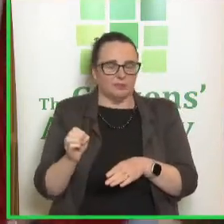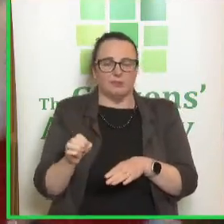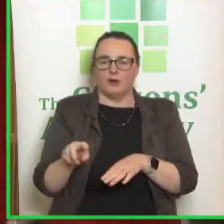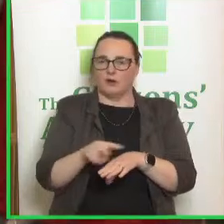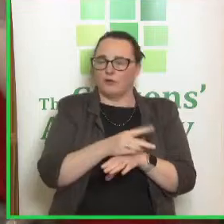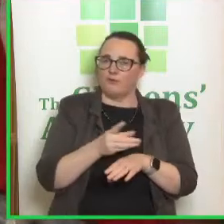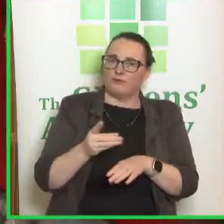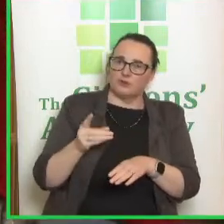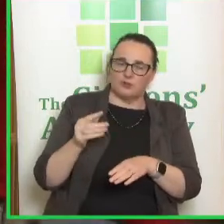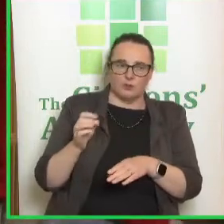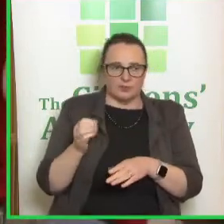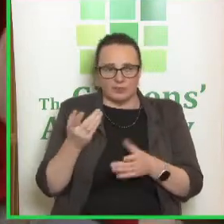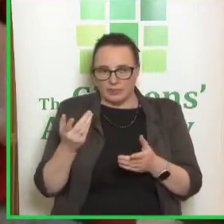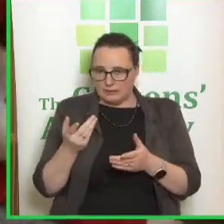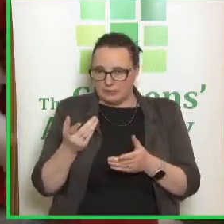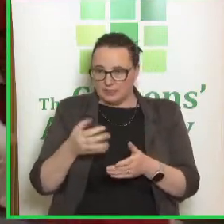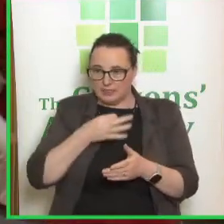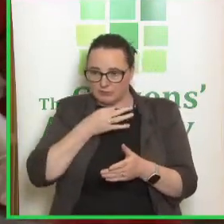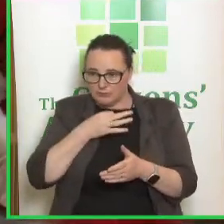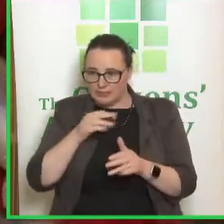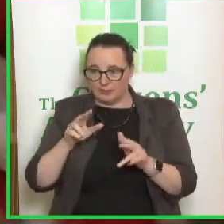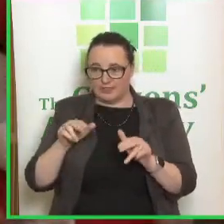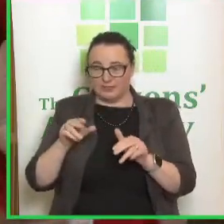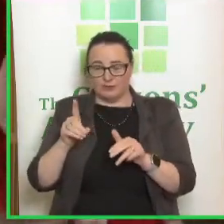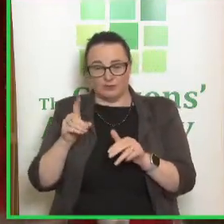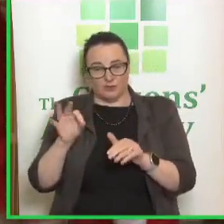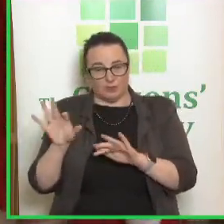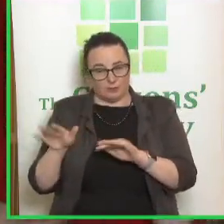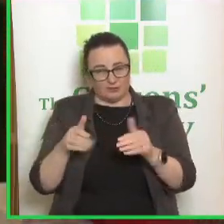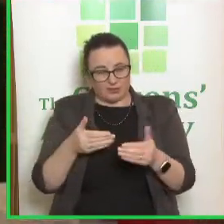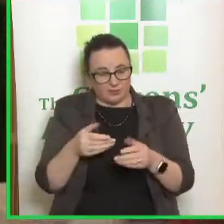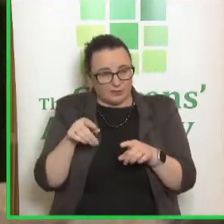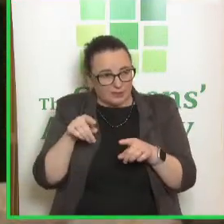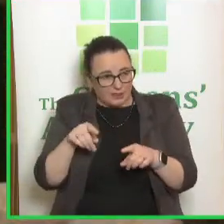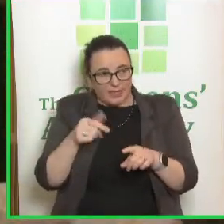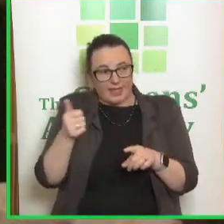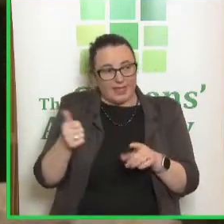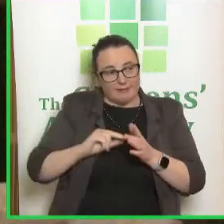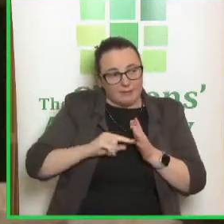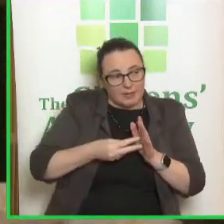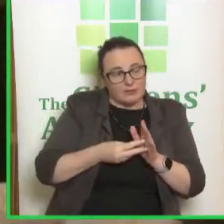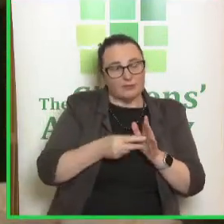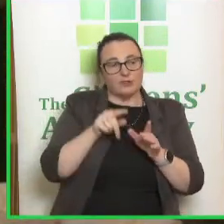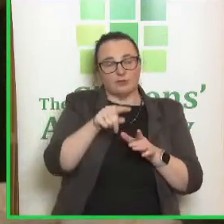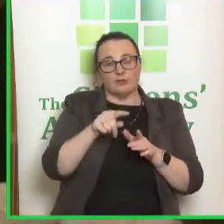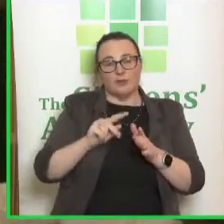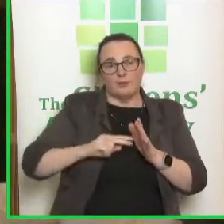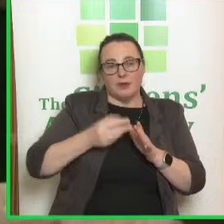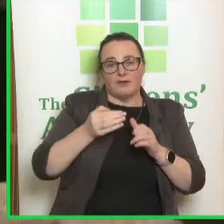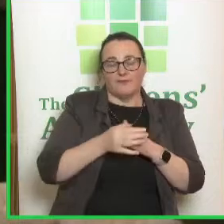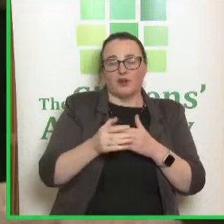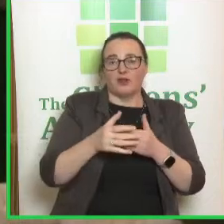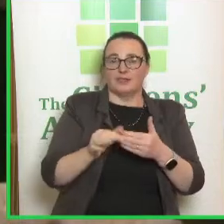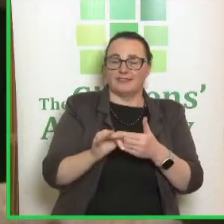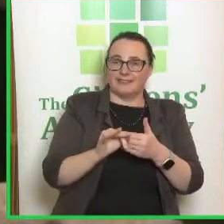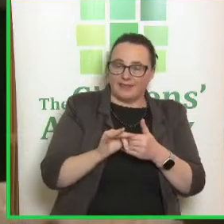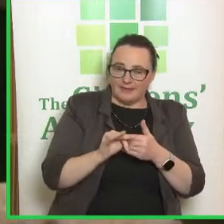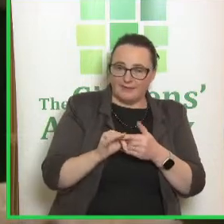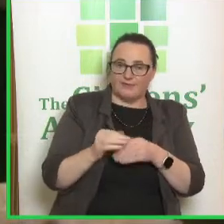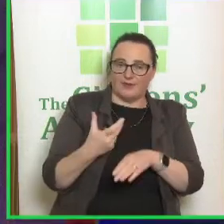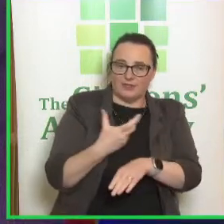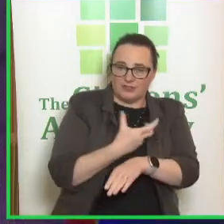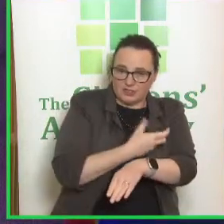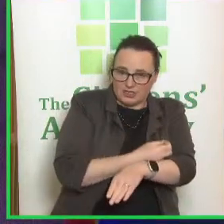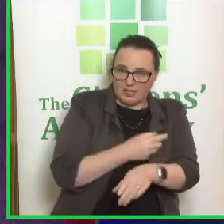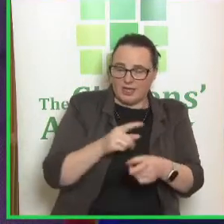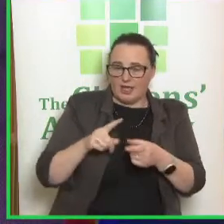new drugs, are there any plans to increase or to expand the plans for safe injecting and drug